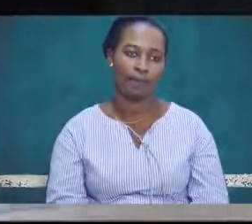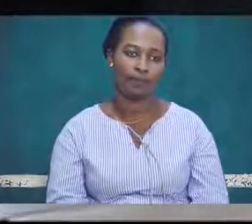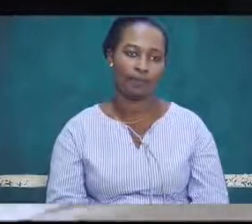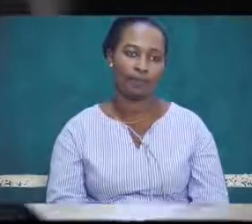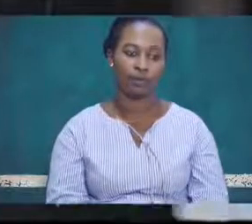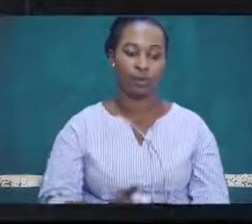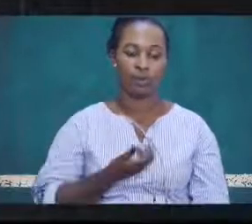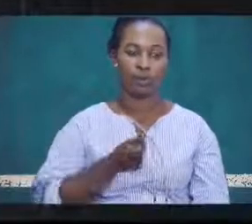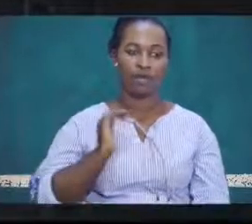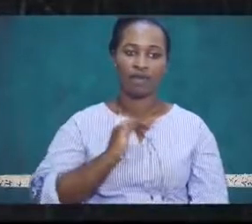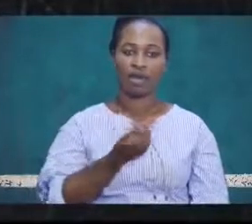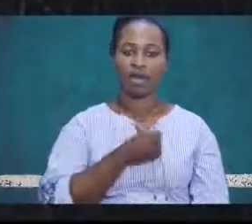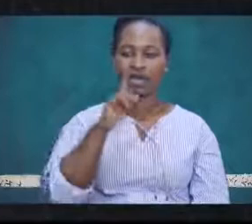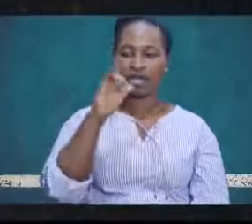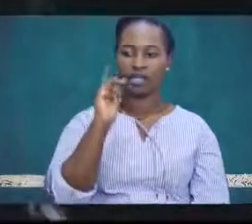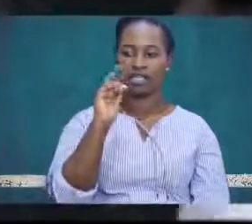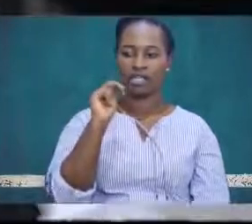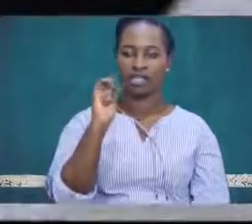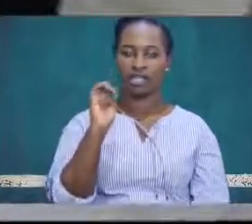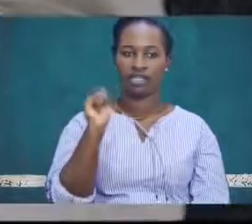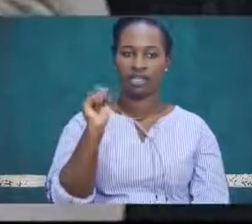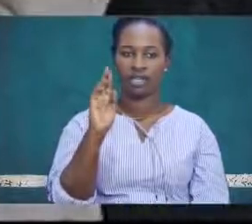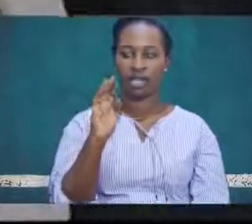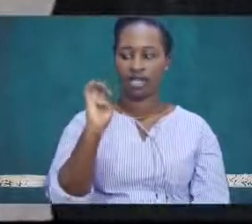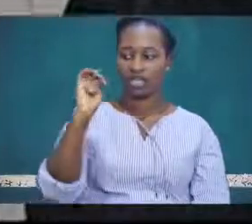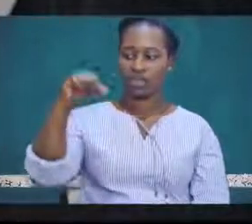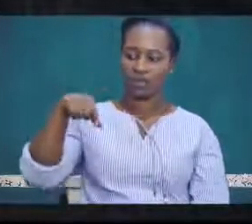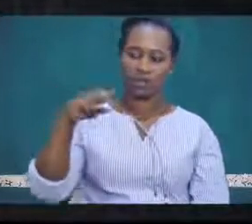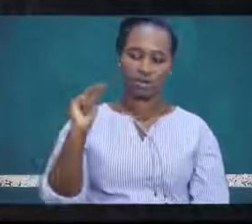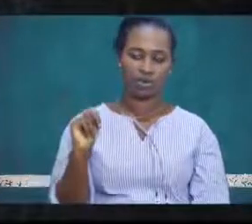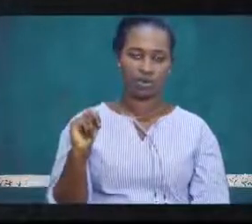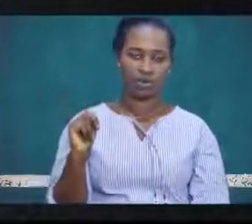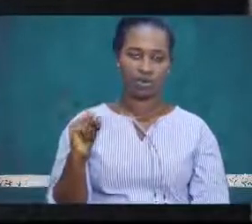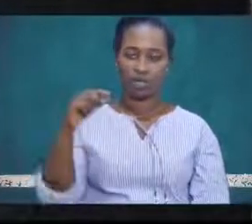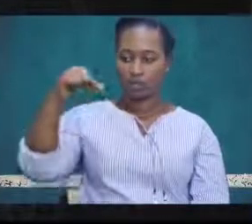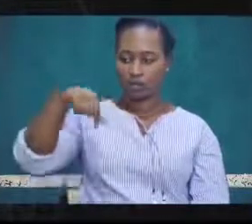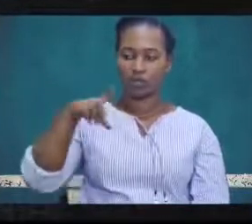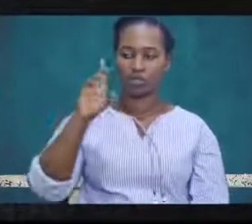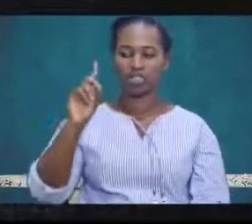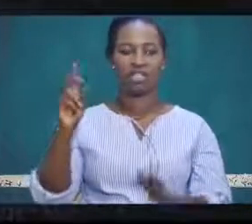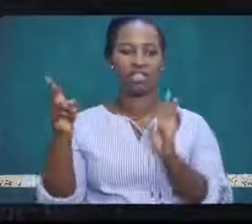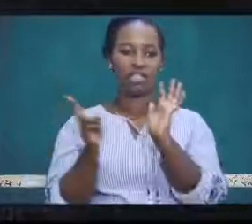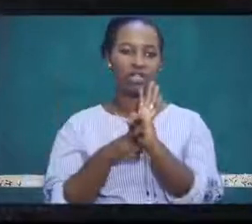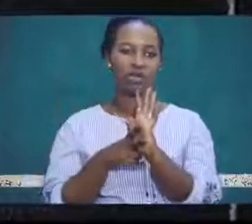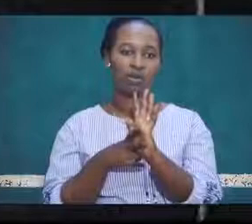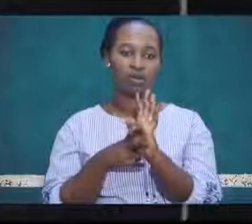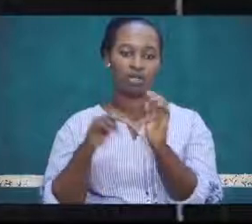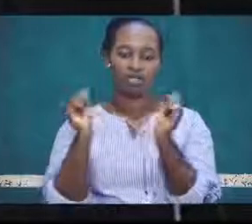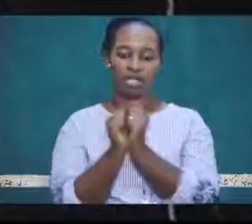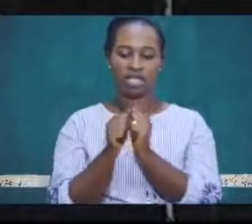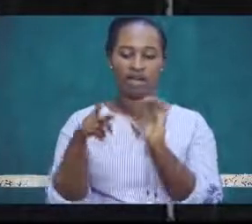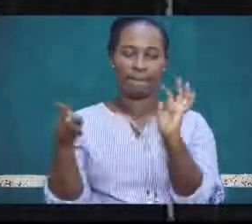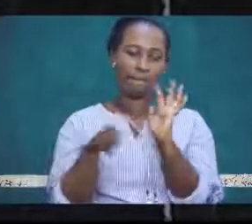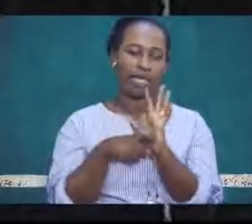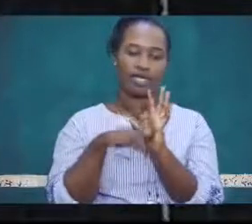we have our linear equation here that quantity demanded, QD, is given as 10